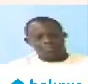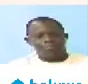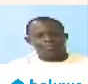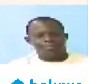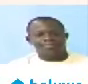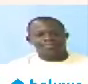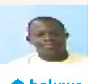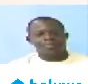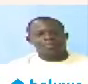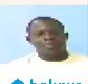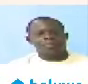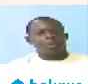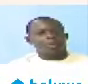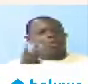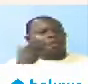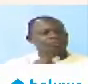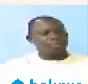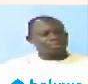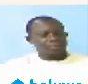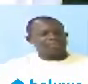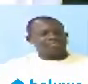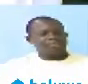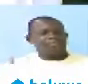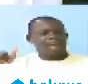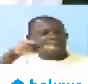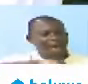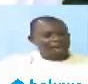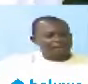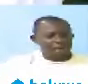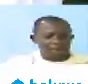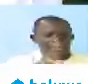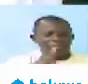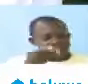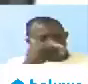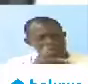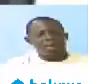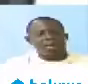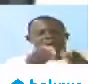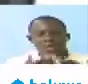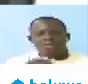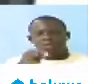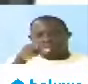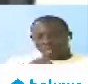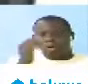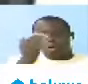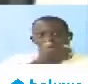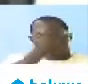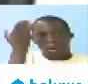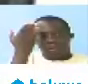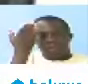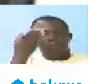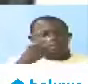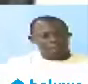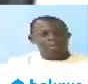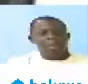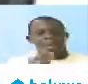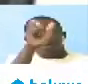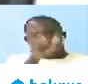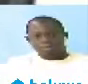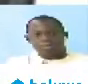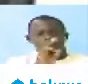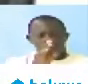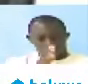Okay. So during Jiraye, when we disembarked, so Somanda that morning, in Nakumo for me, the person